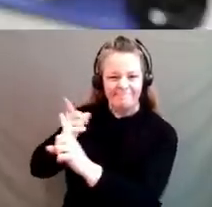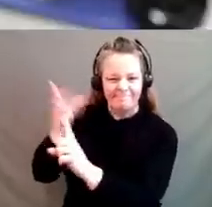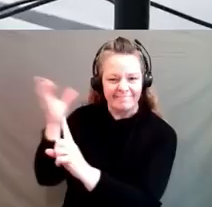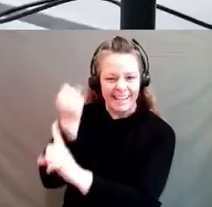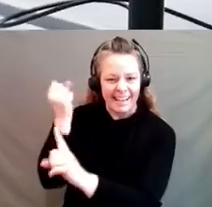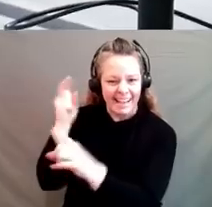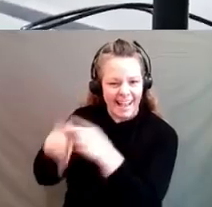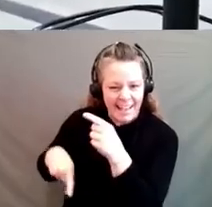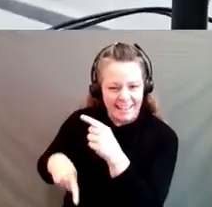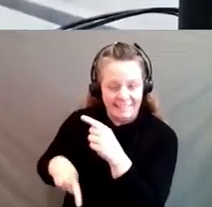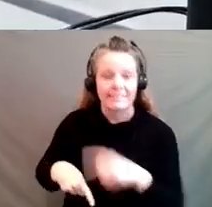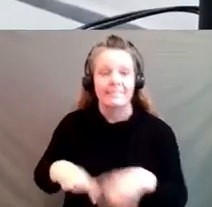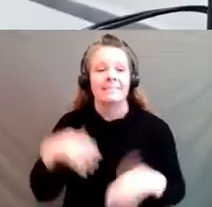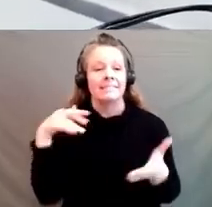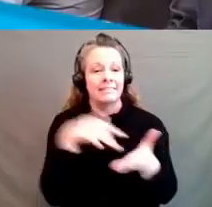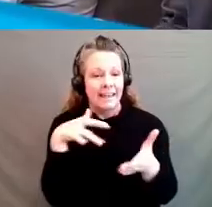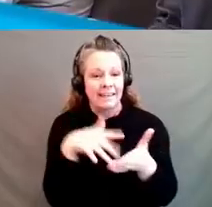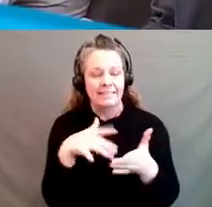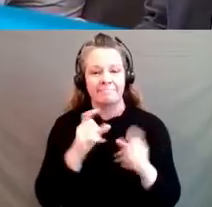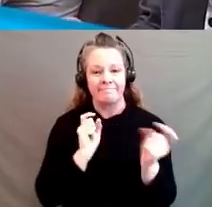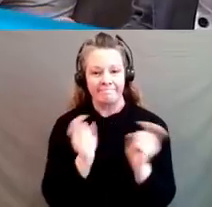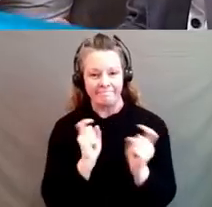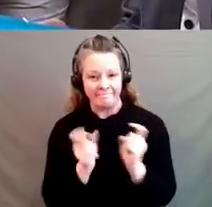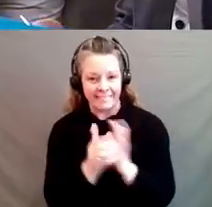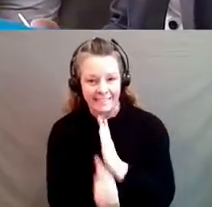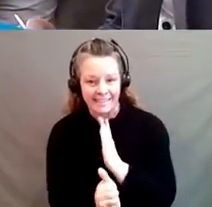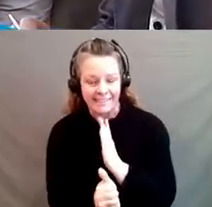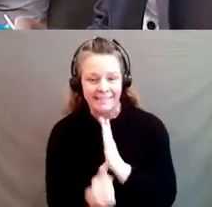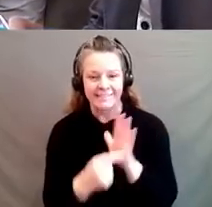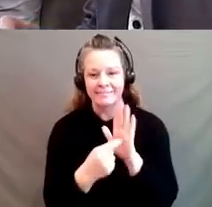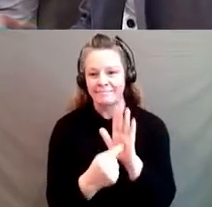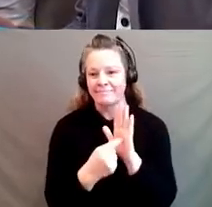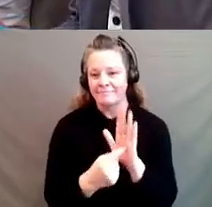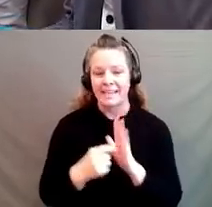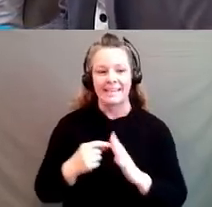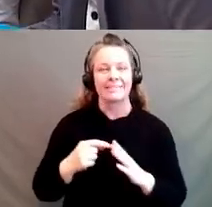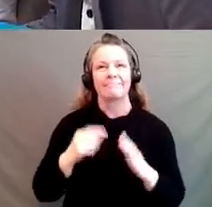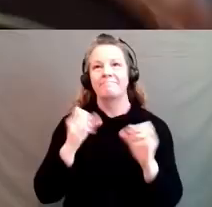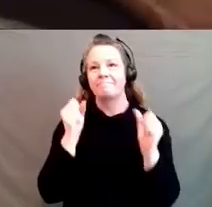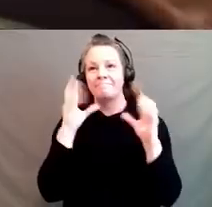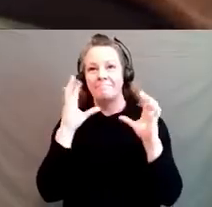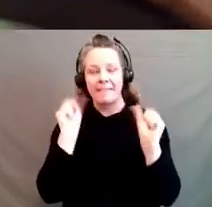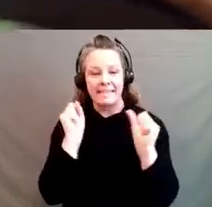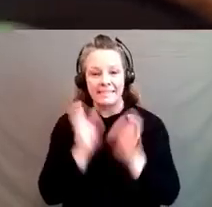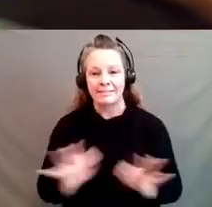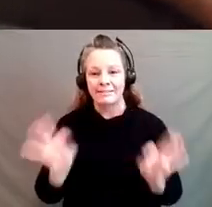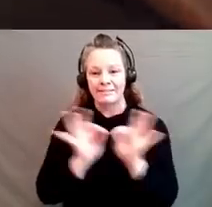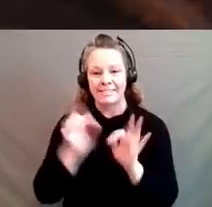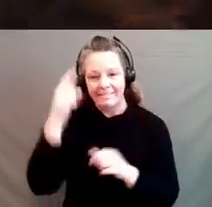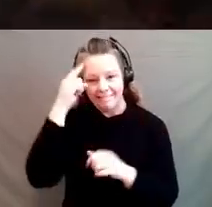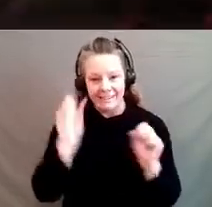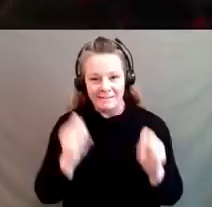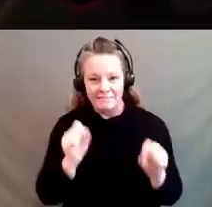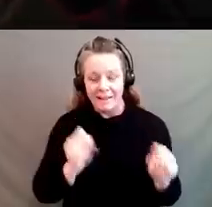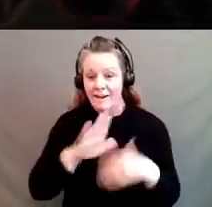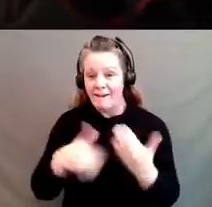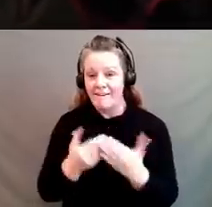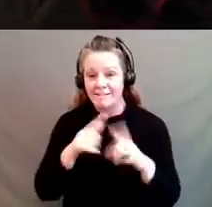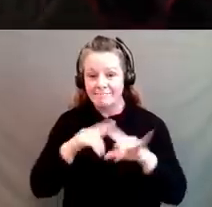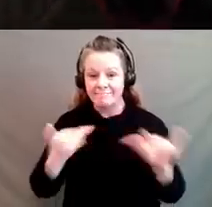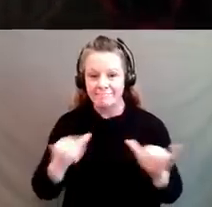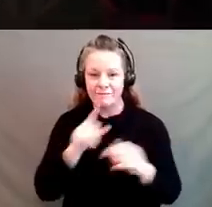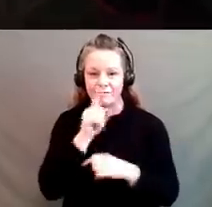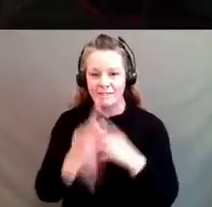practical skills, and demonstrated exceptional critical thinking abilities, all while learning real-world strategies from